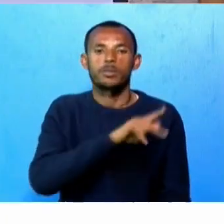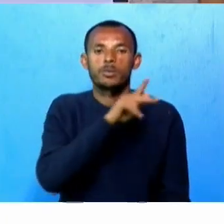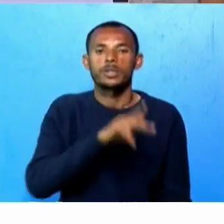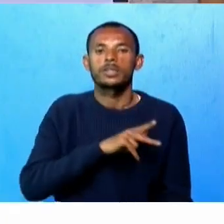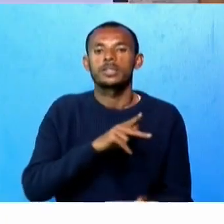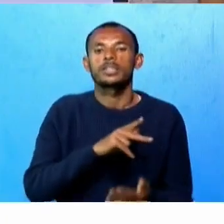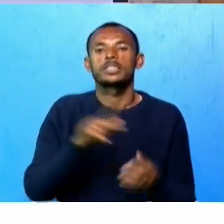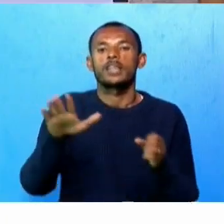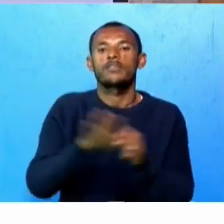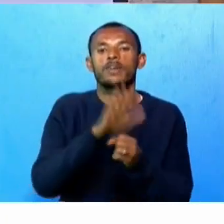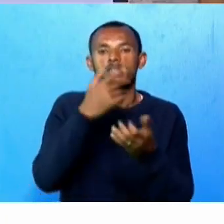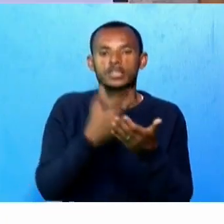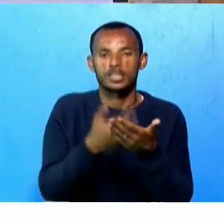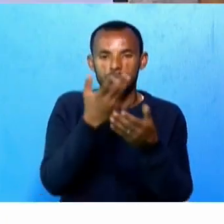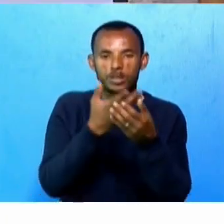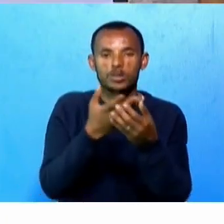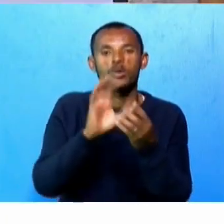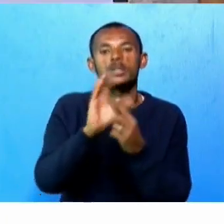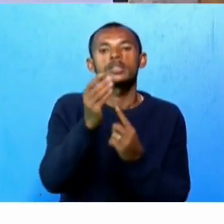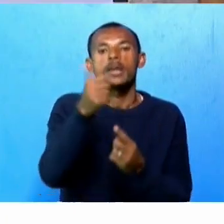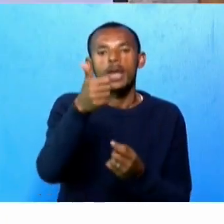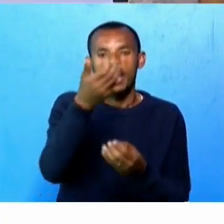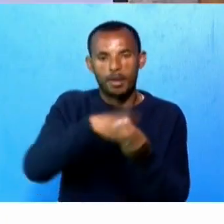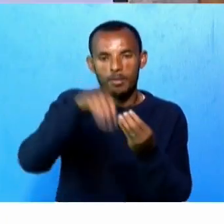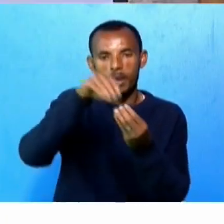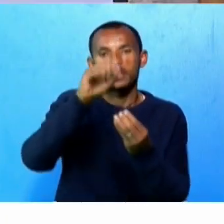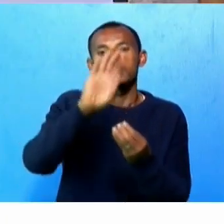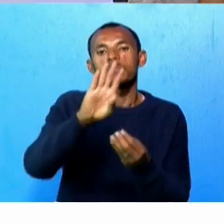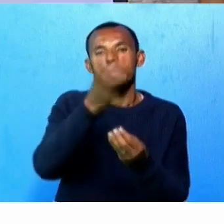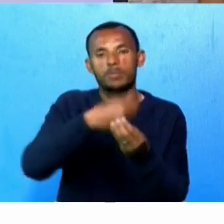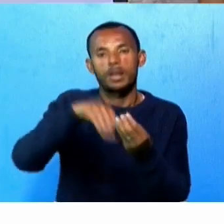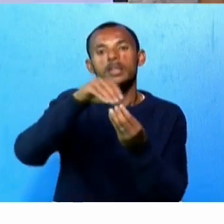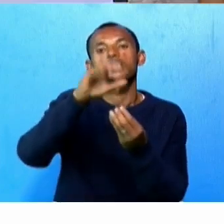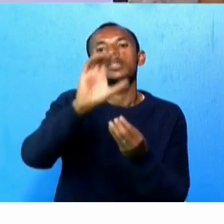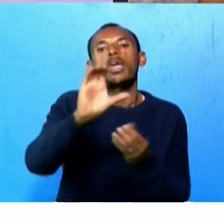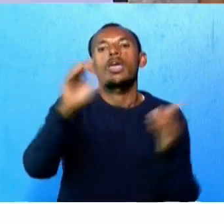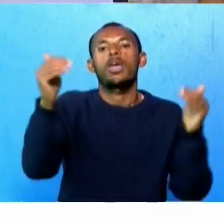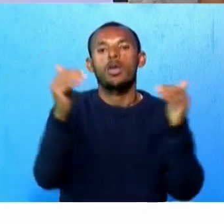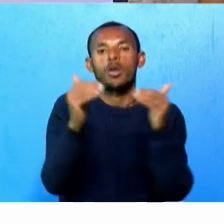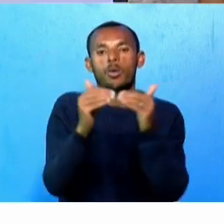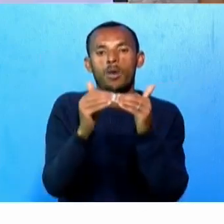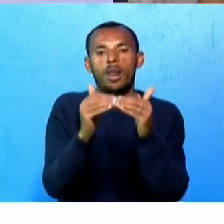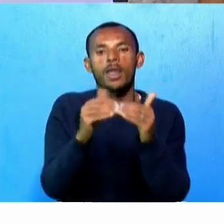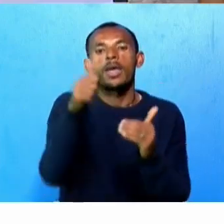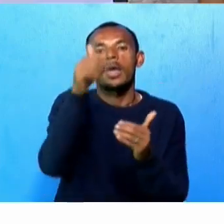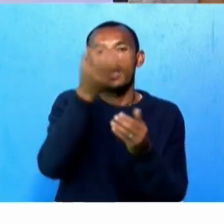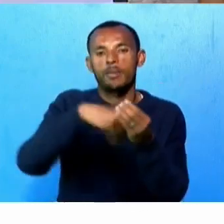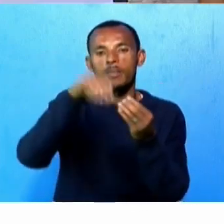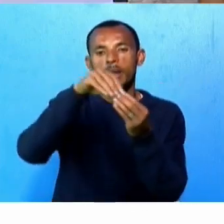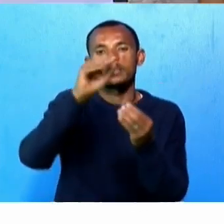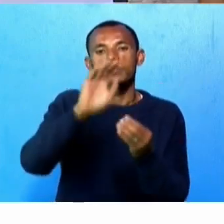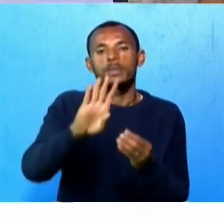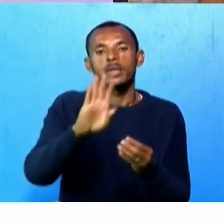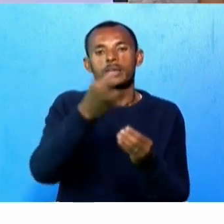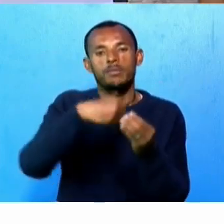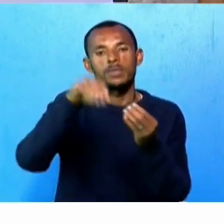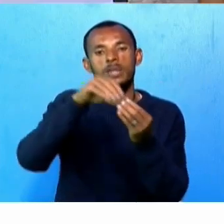condition. A plus B plus C is equal to A plus B plus